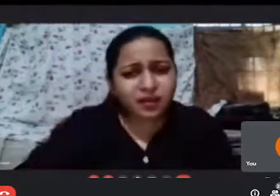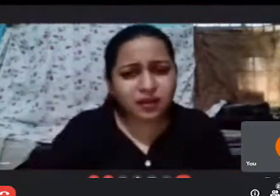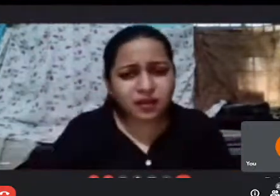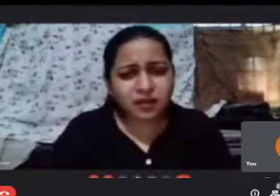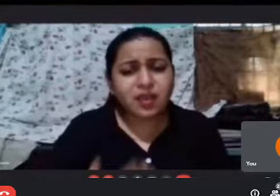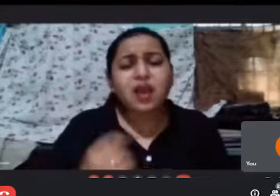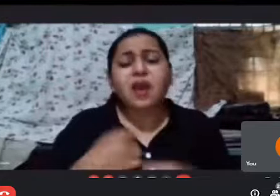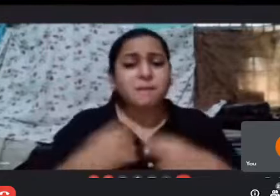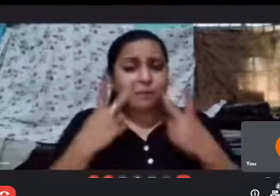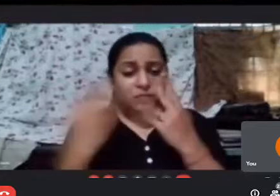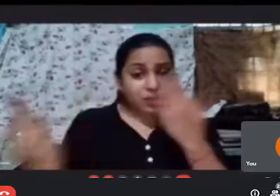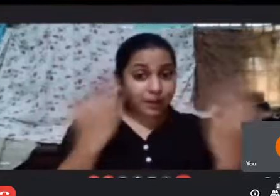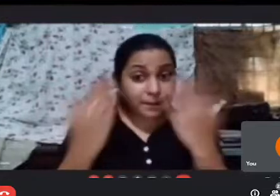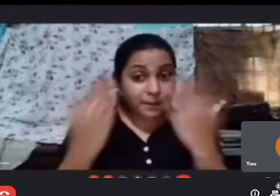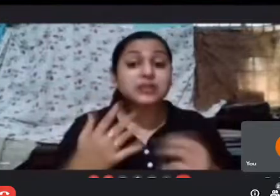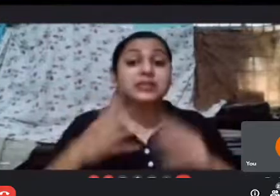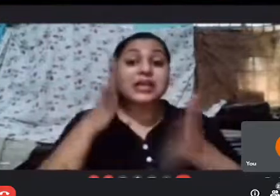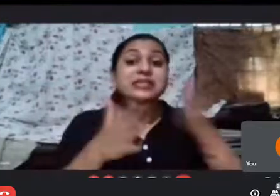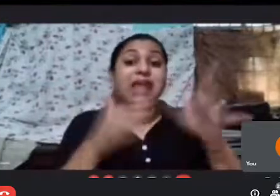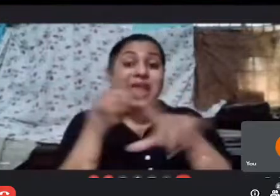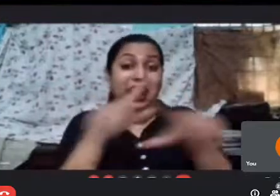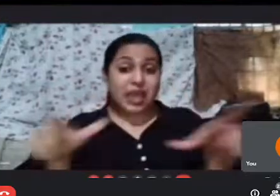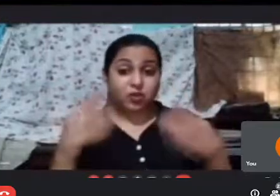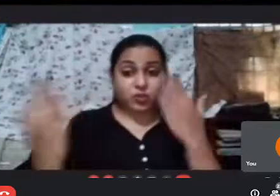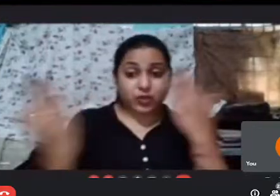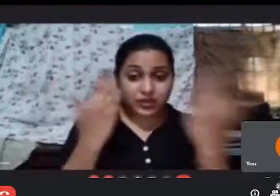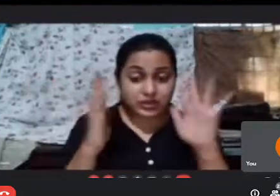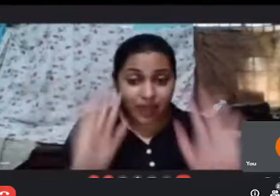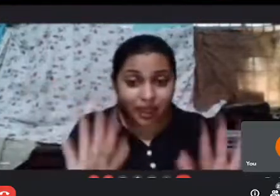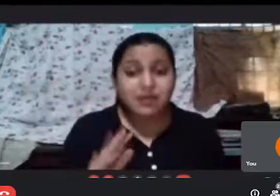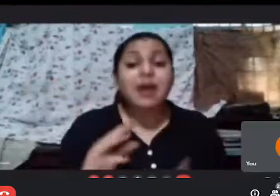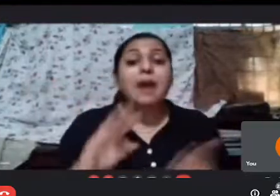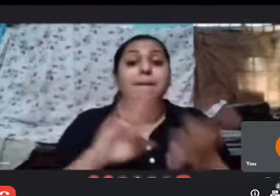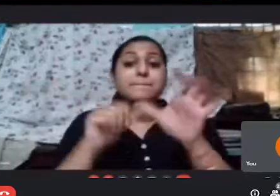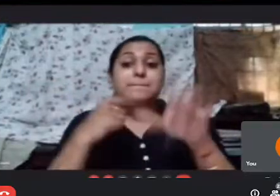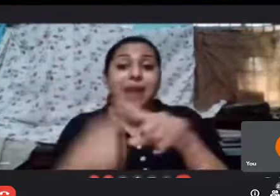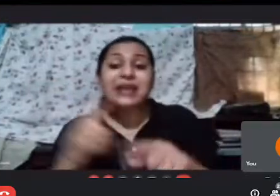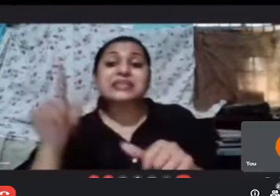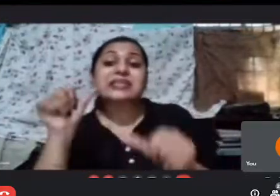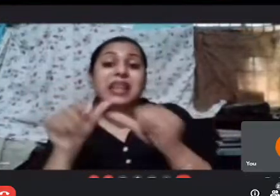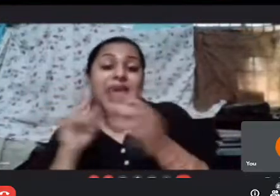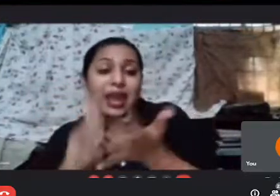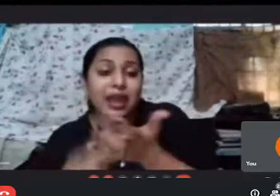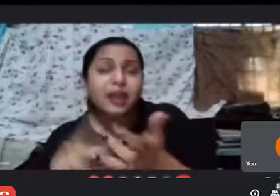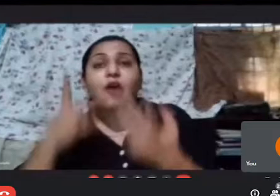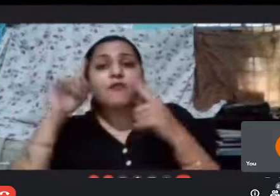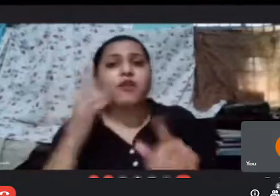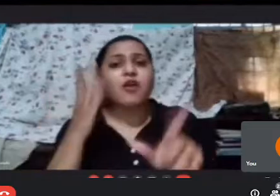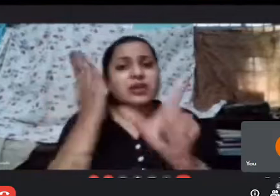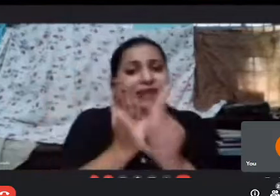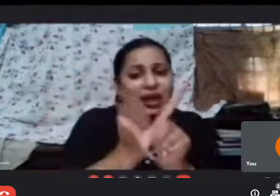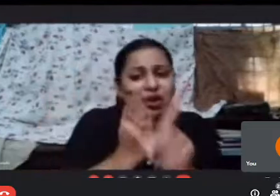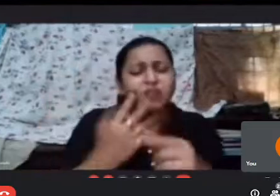sign languages at the Max Planck Institute for Psycholinguistics in the Netherlands.